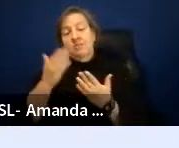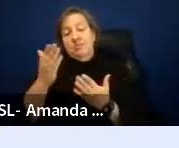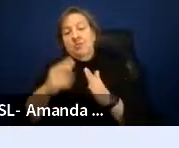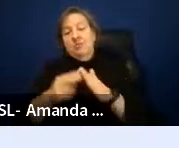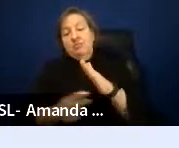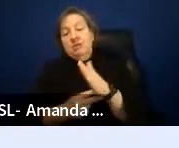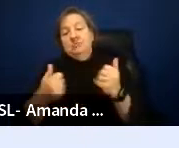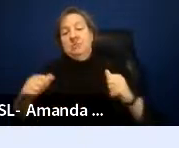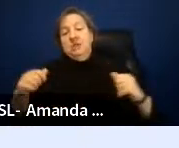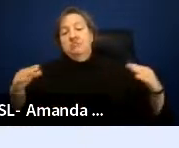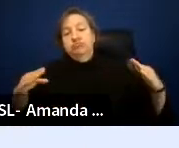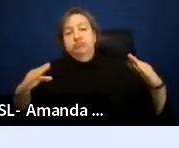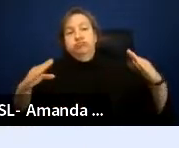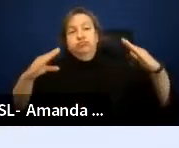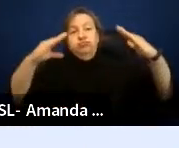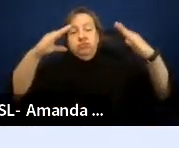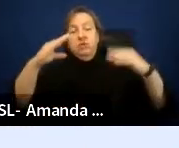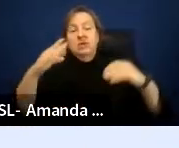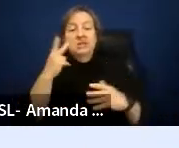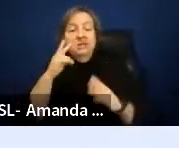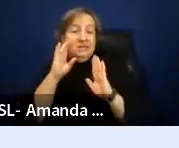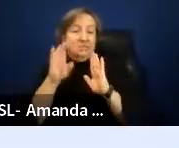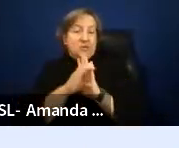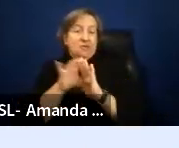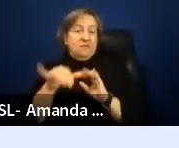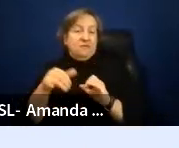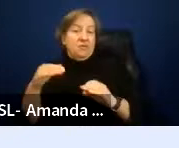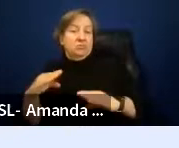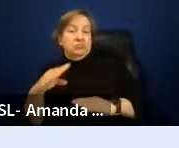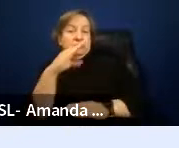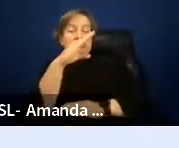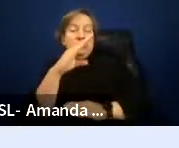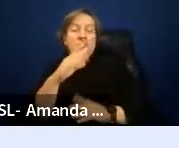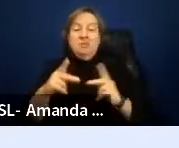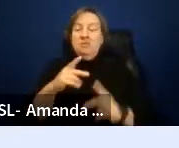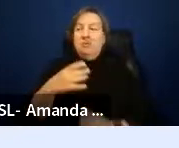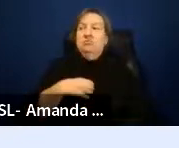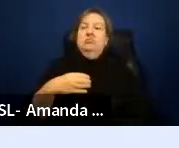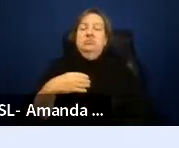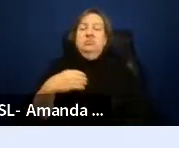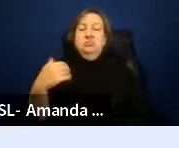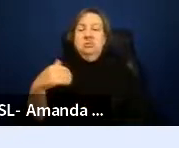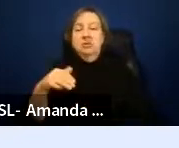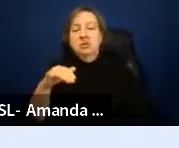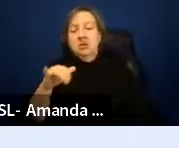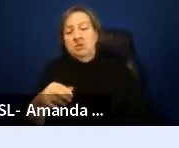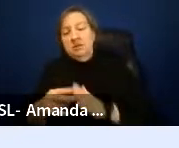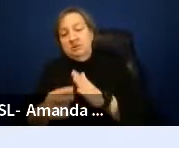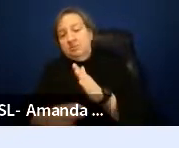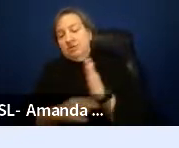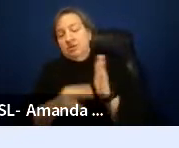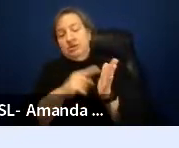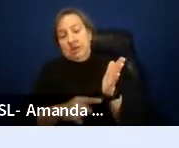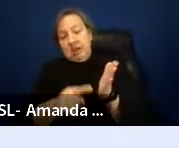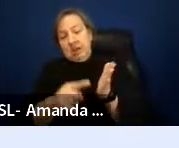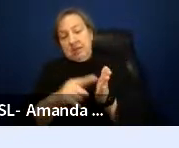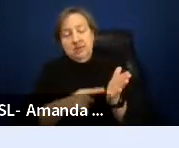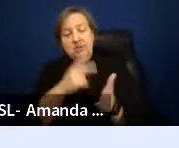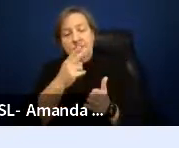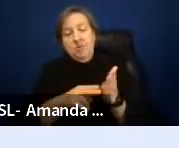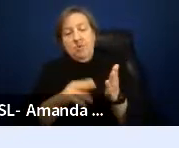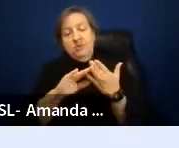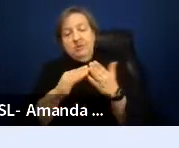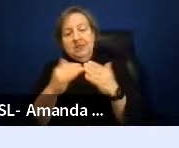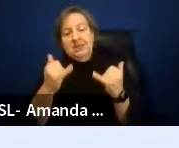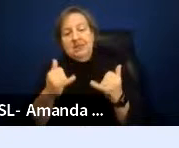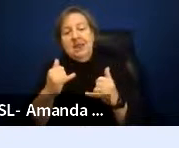massive approaches. Seeing graphics of these approaches, citizens objected. These bridges were canceled, and both cities are now